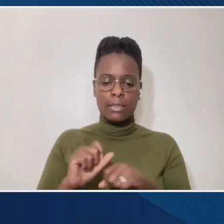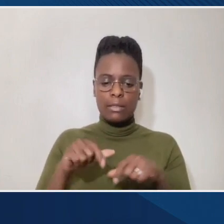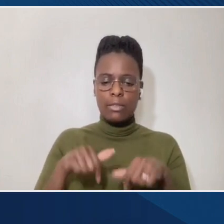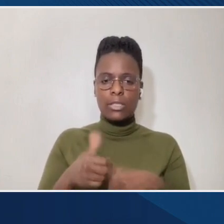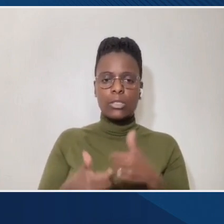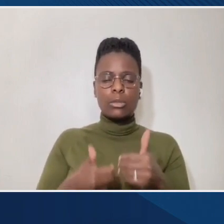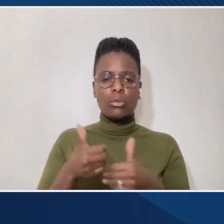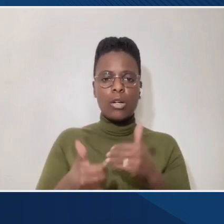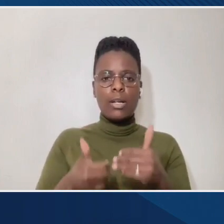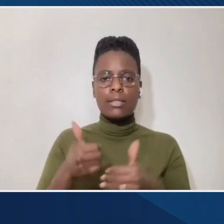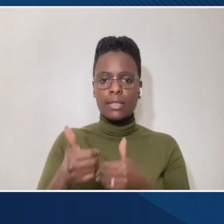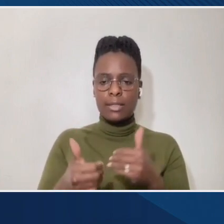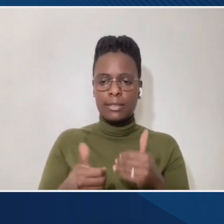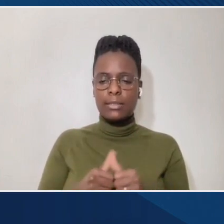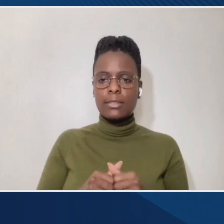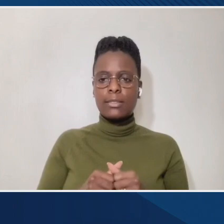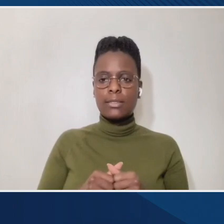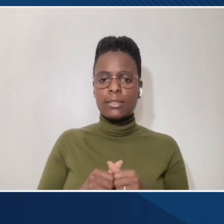course this is a